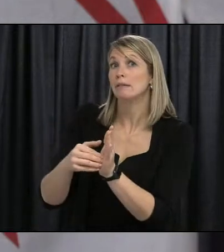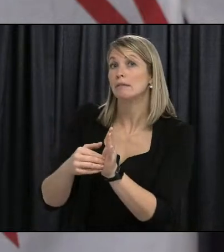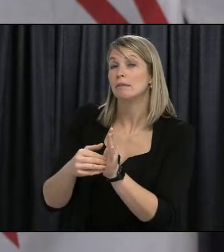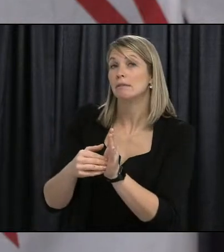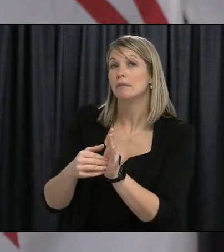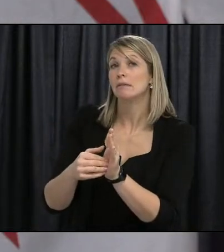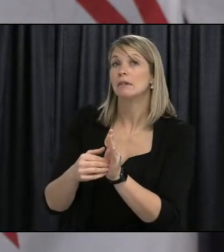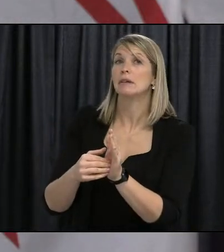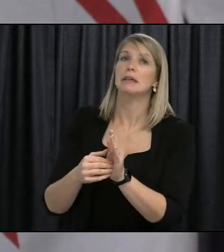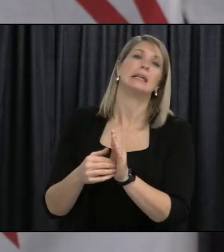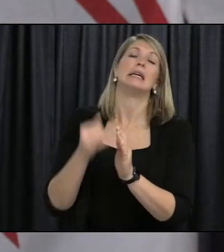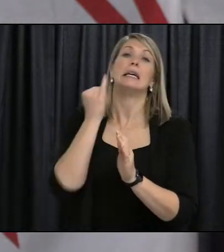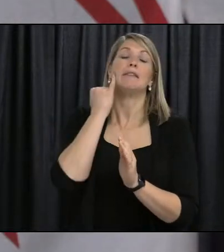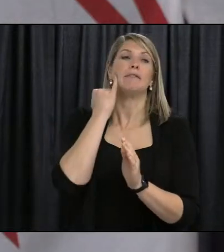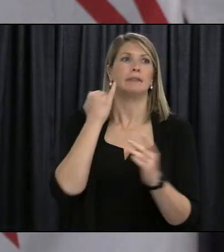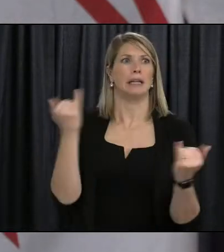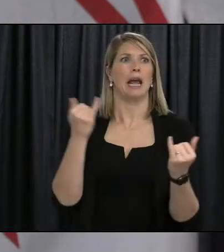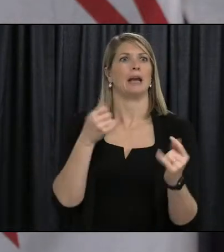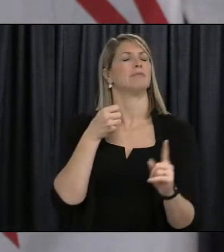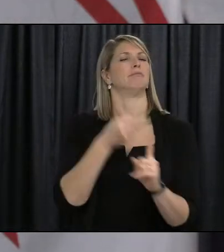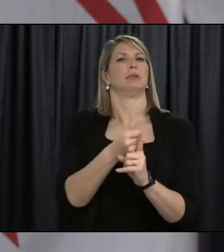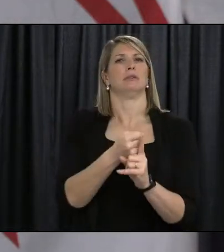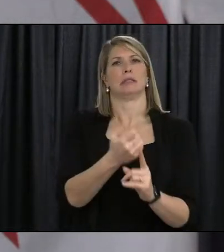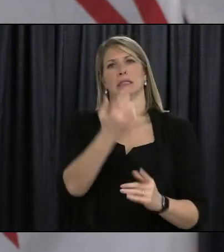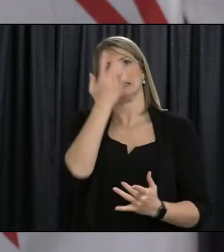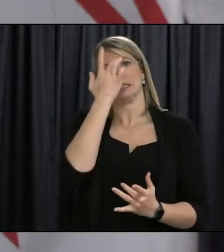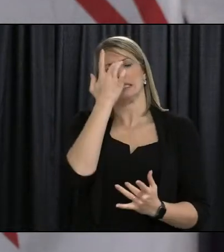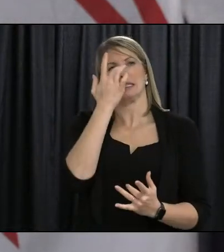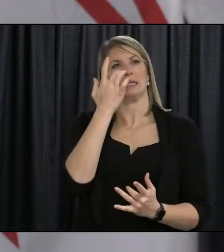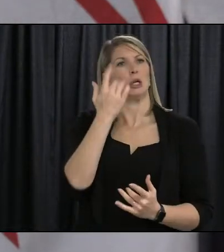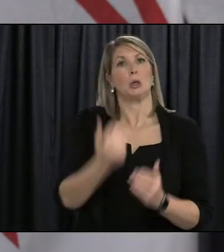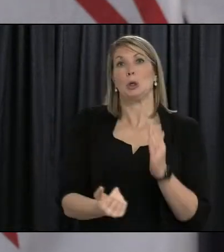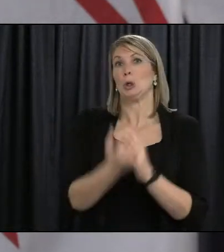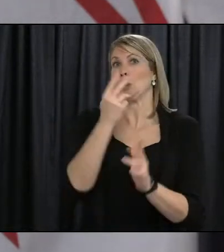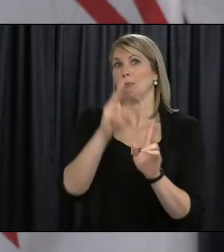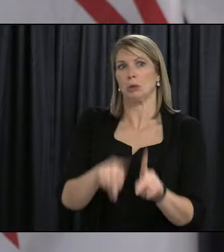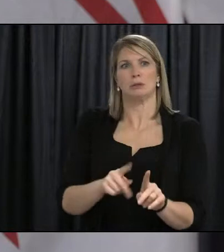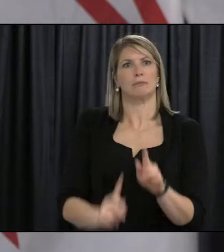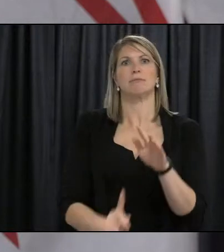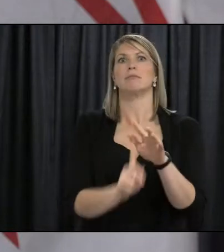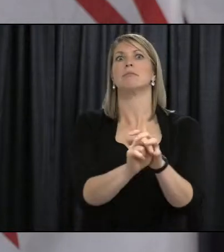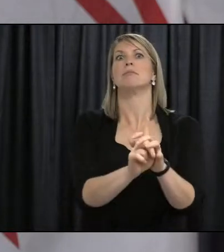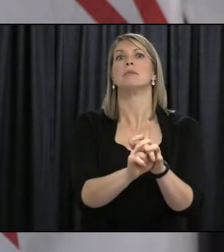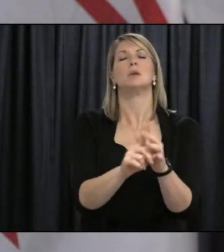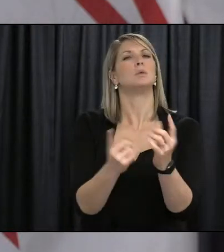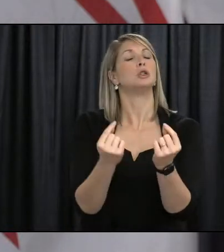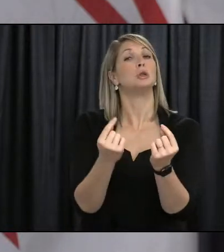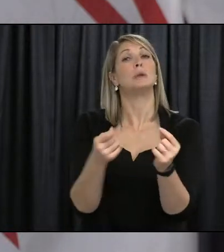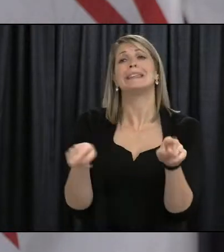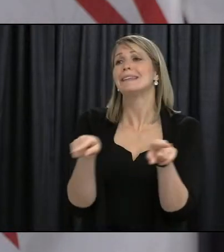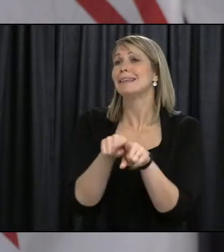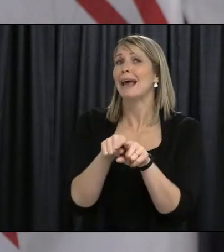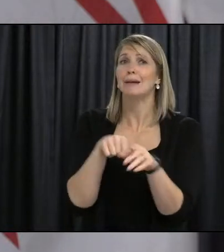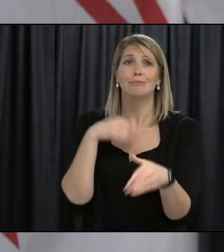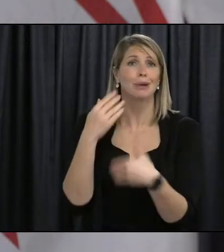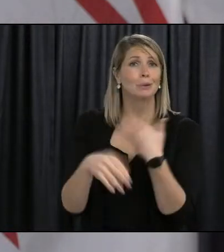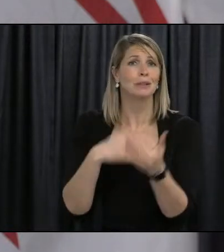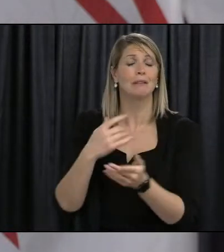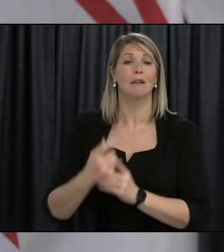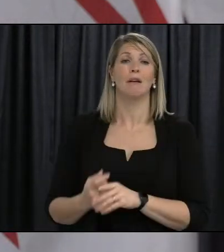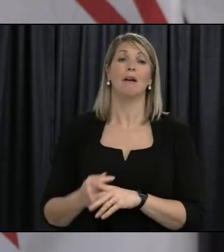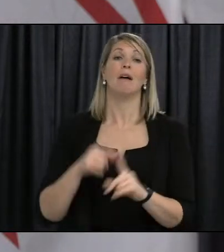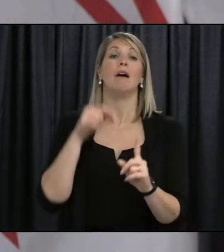the same process will happen. We will start with contact tracing. We will identify all of their contacts and test all of